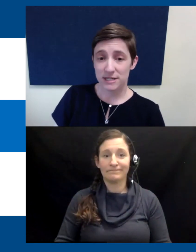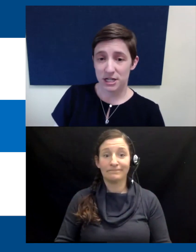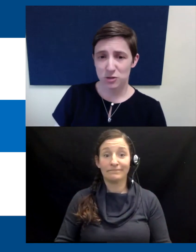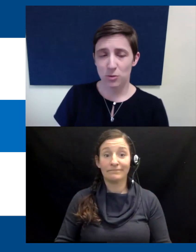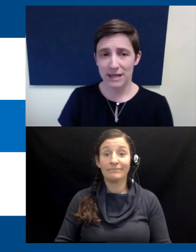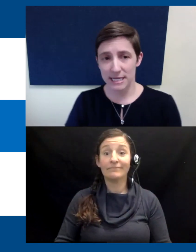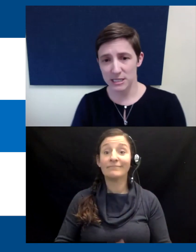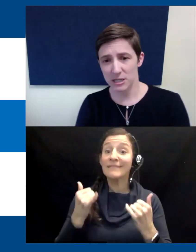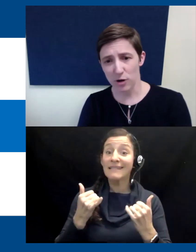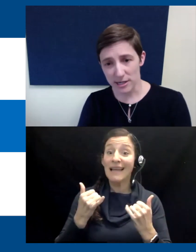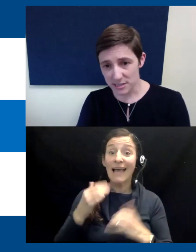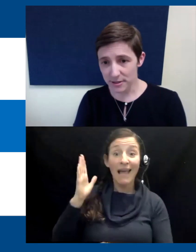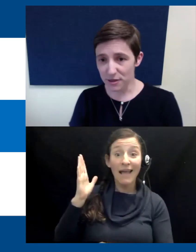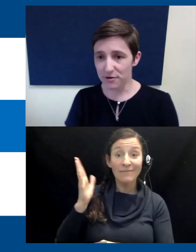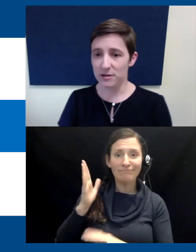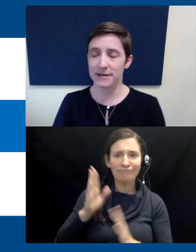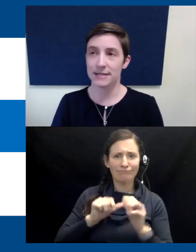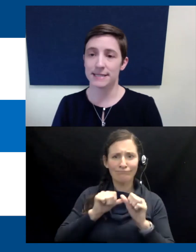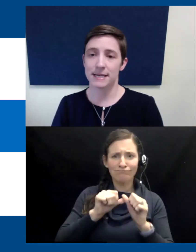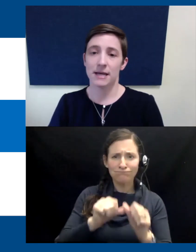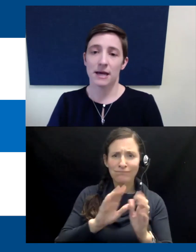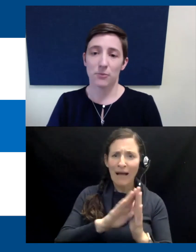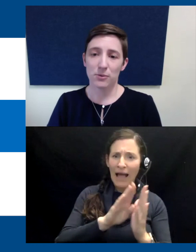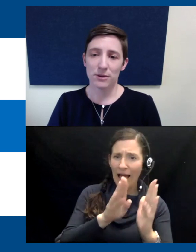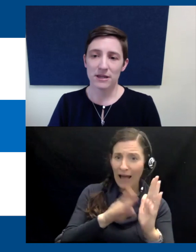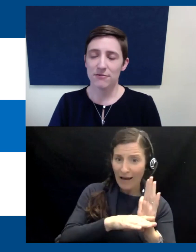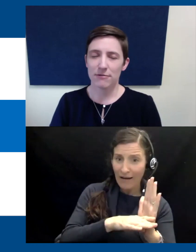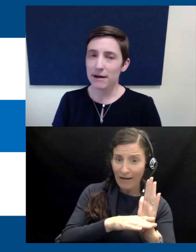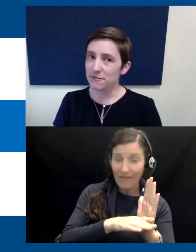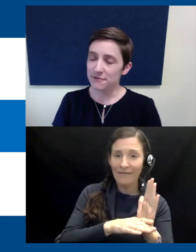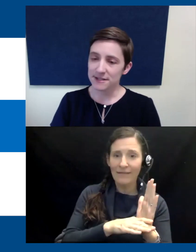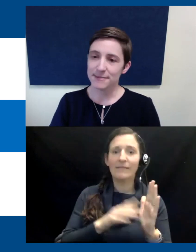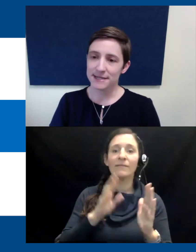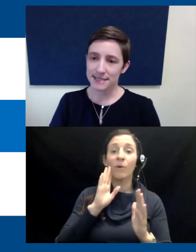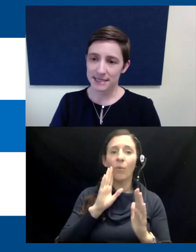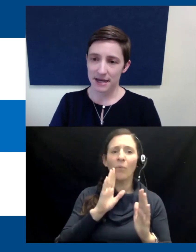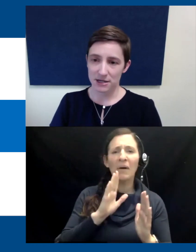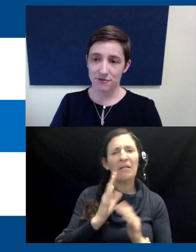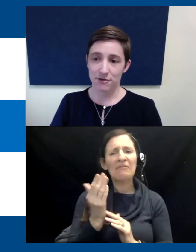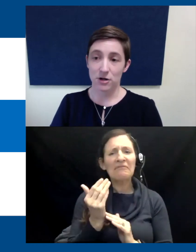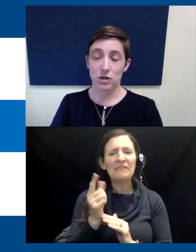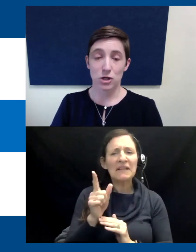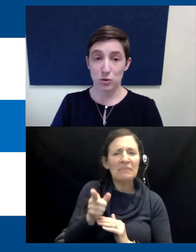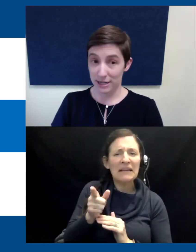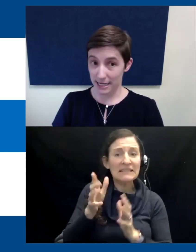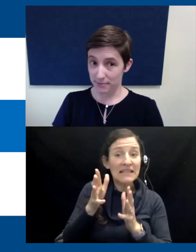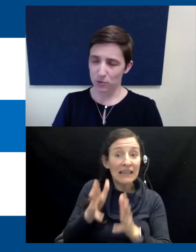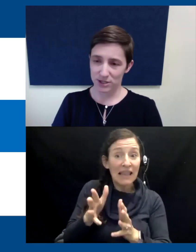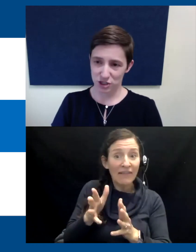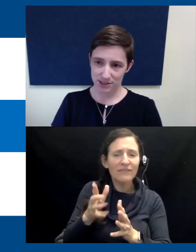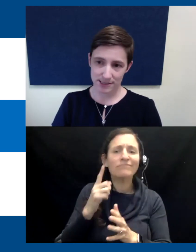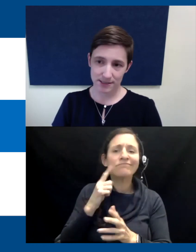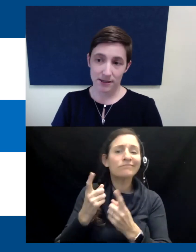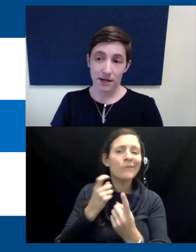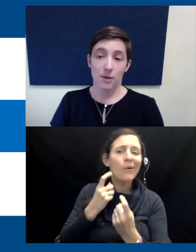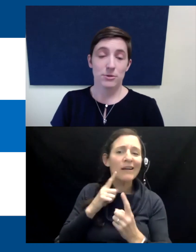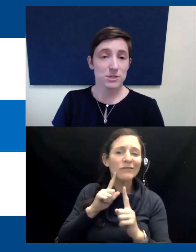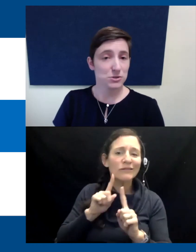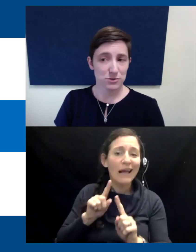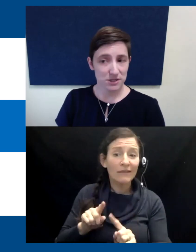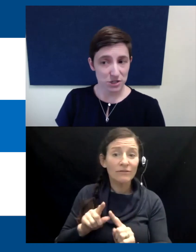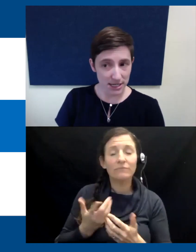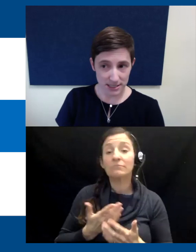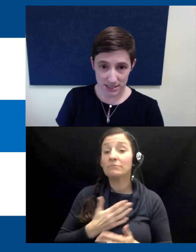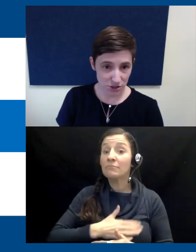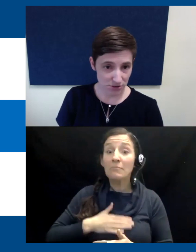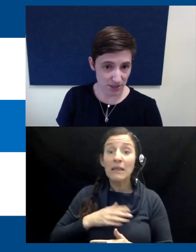Today's presentation will last approximately 30 minutes, and we will leave around 15 minutes at the end for Q&A questions. Please